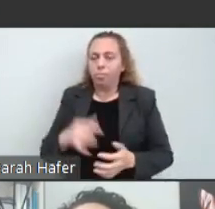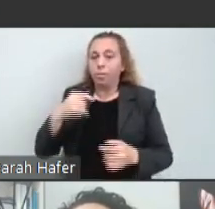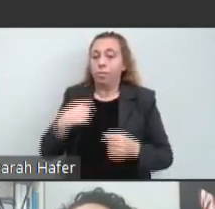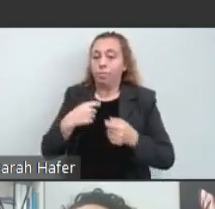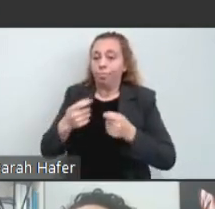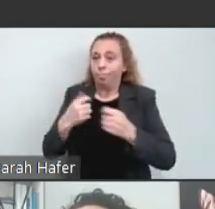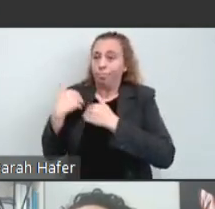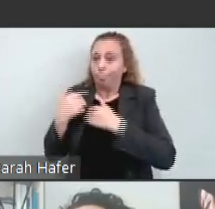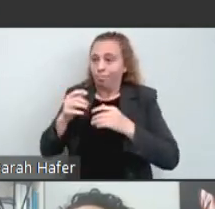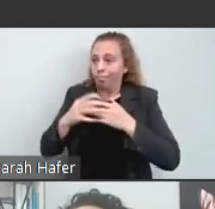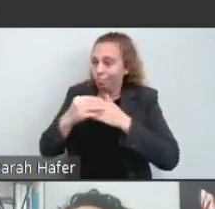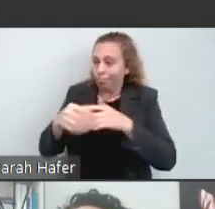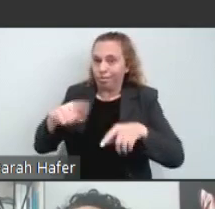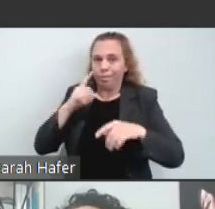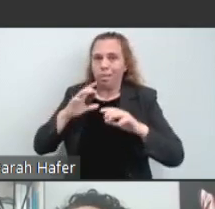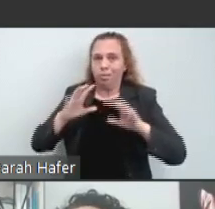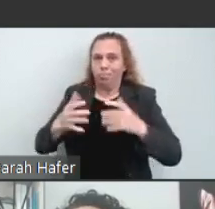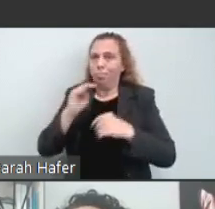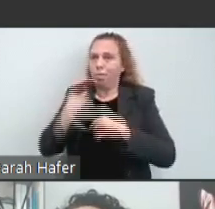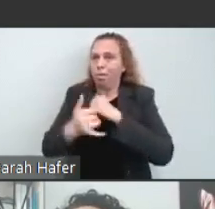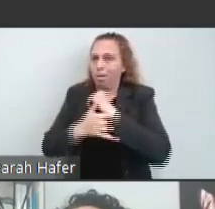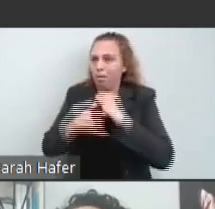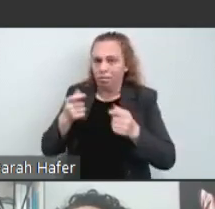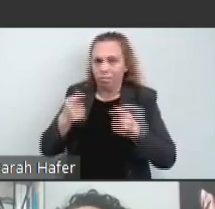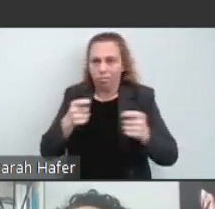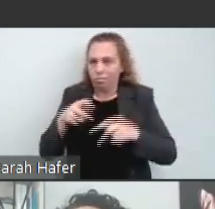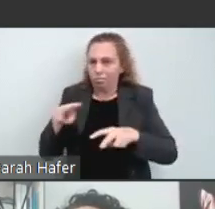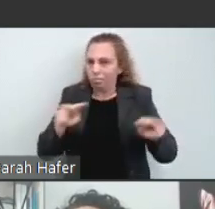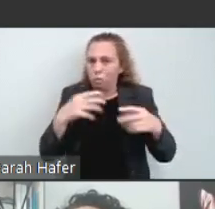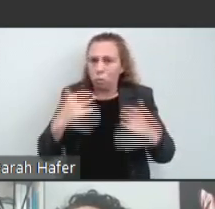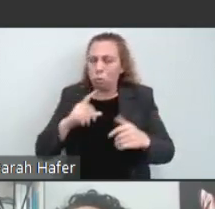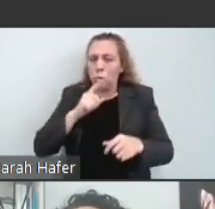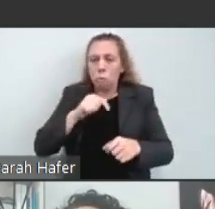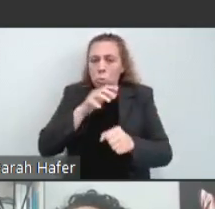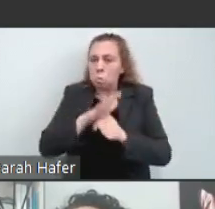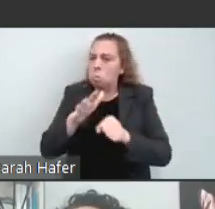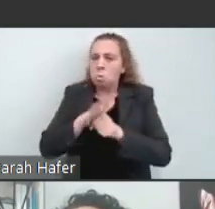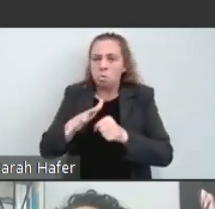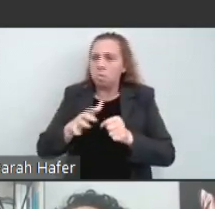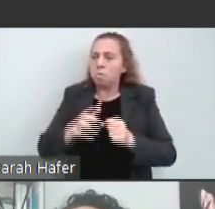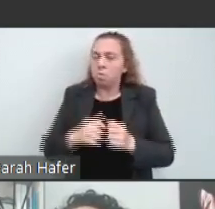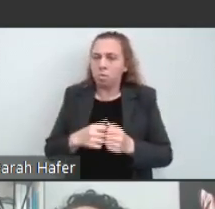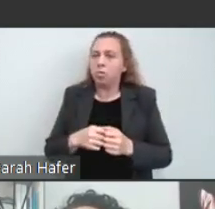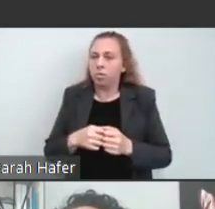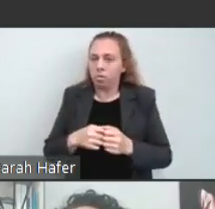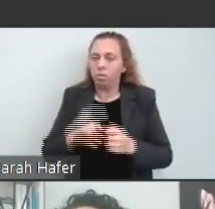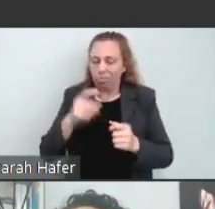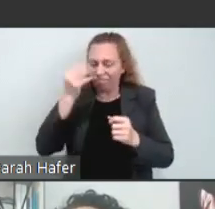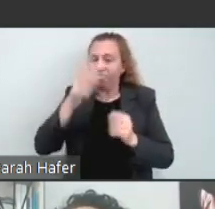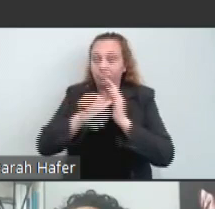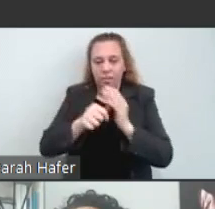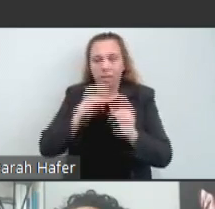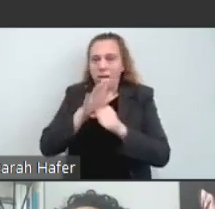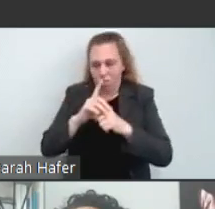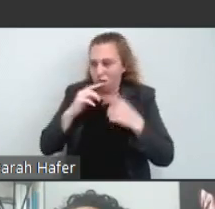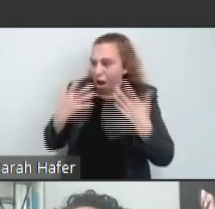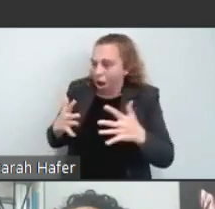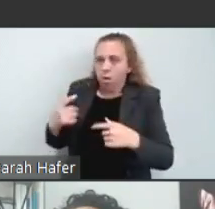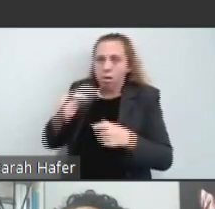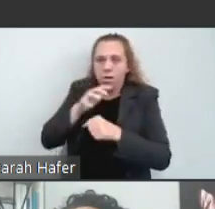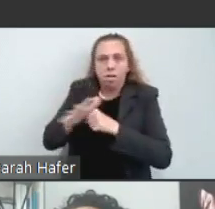state, that is nowhere near enough. Let me say that again, it is not enough. The blunt calculations used